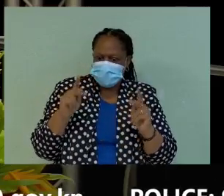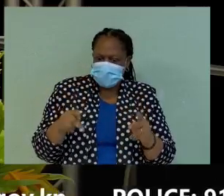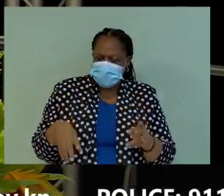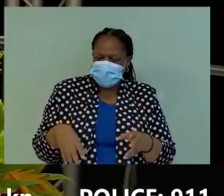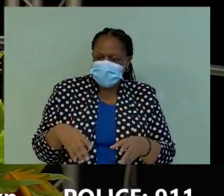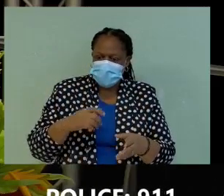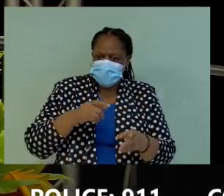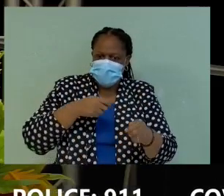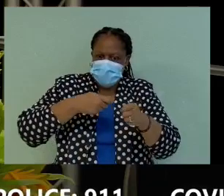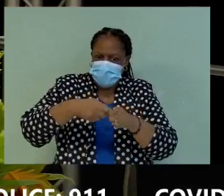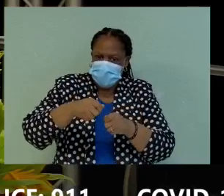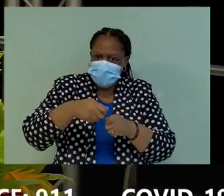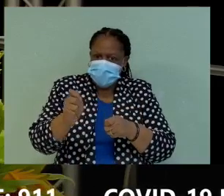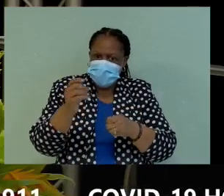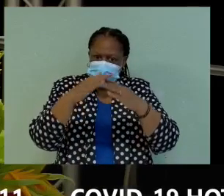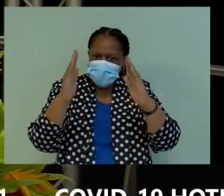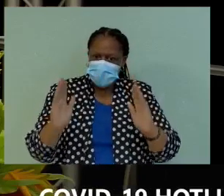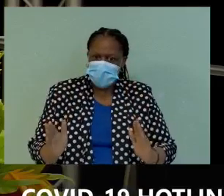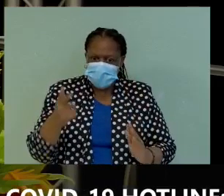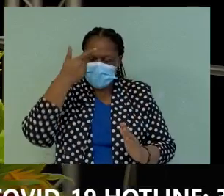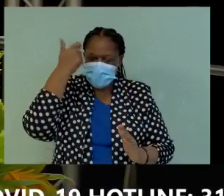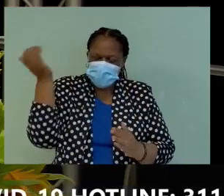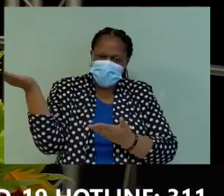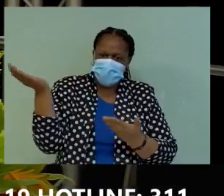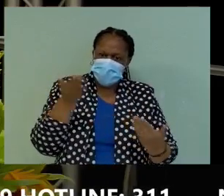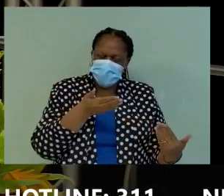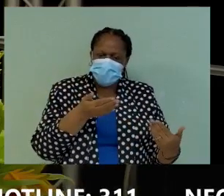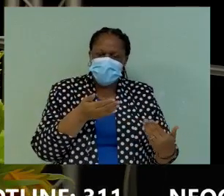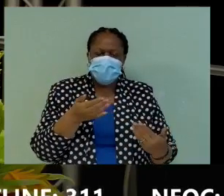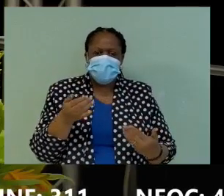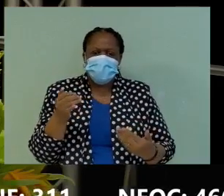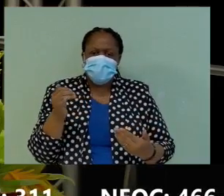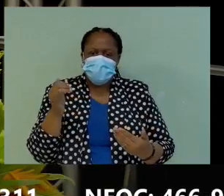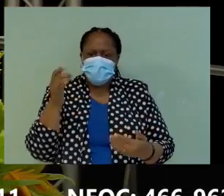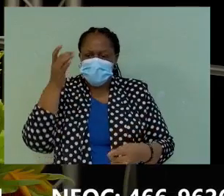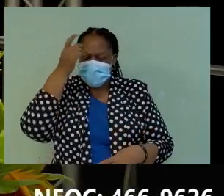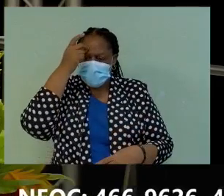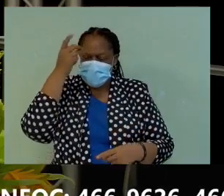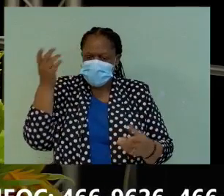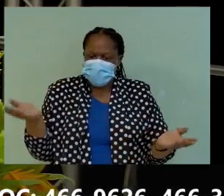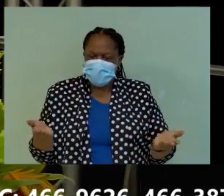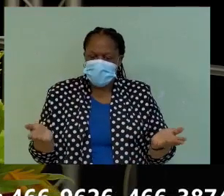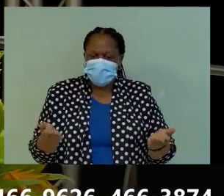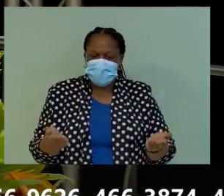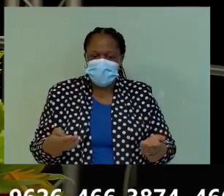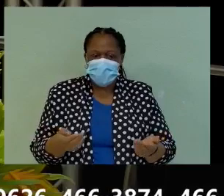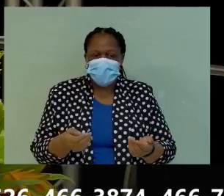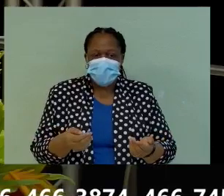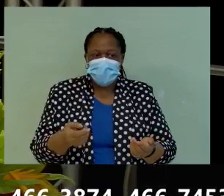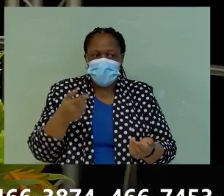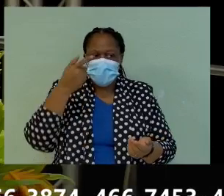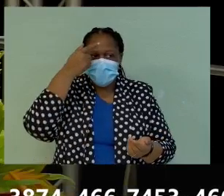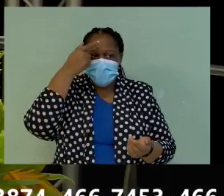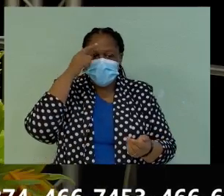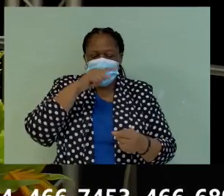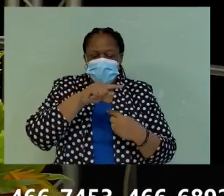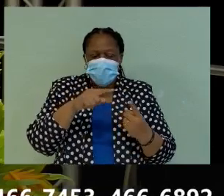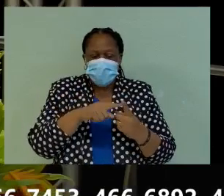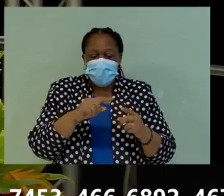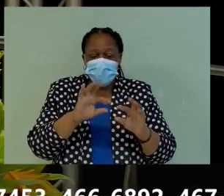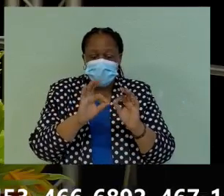to burn my house down. As my family and I remained isolated in our home to prevent the disease from spreading